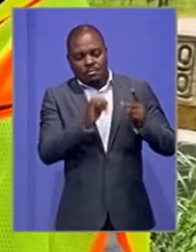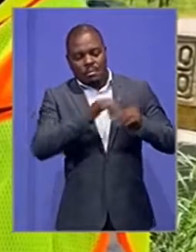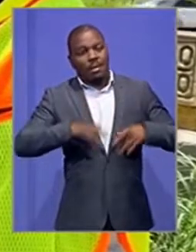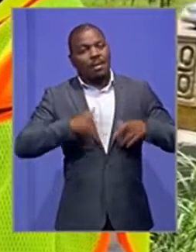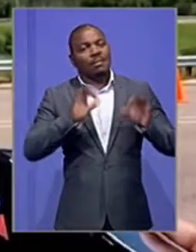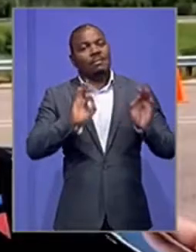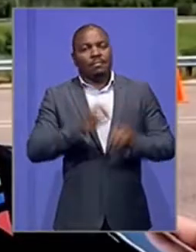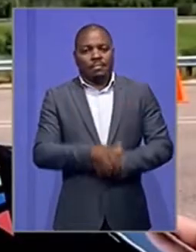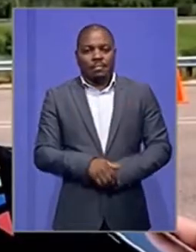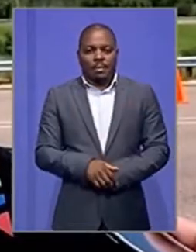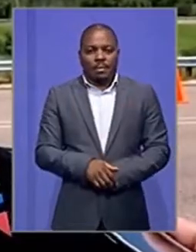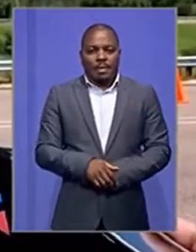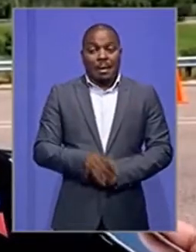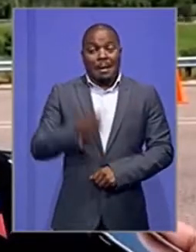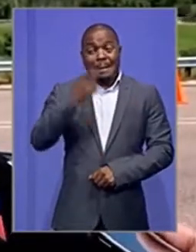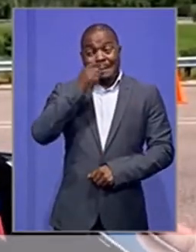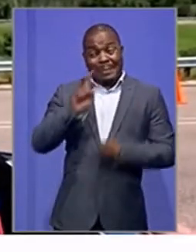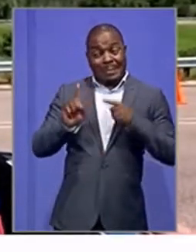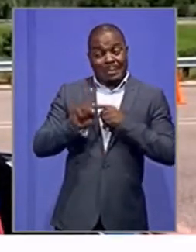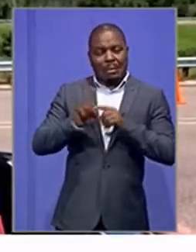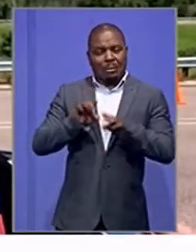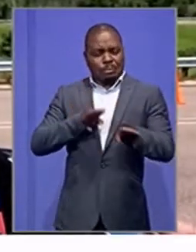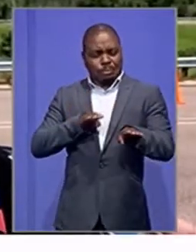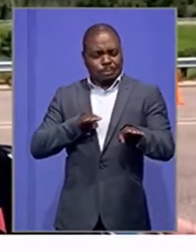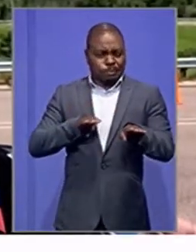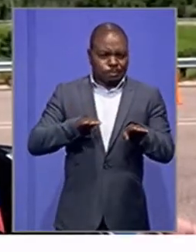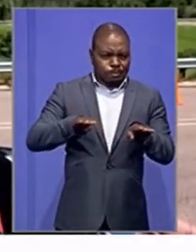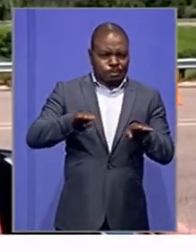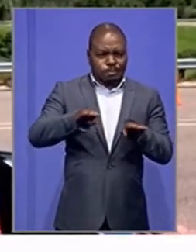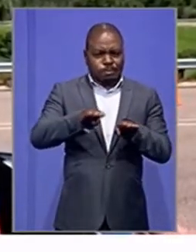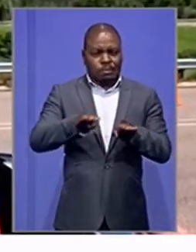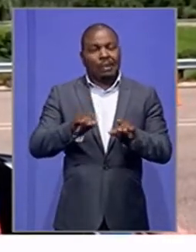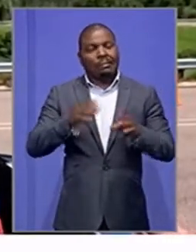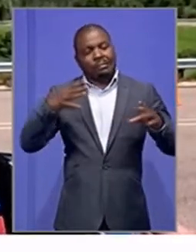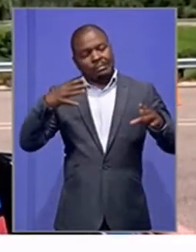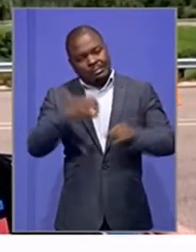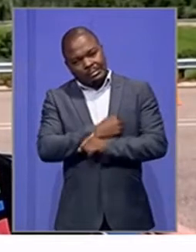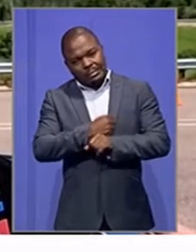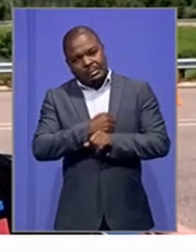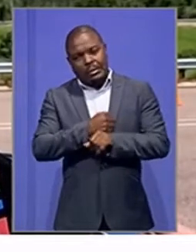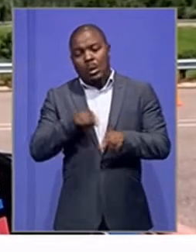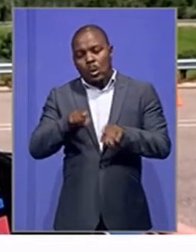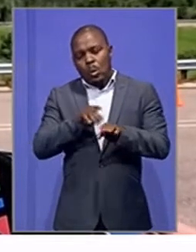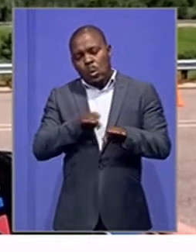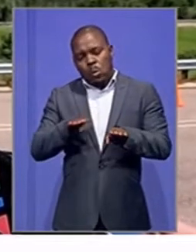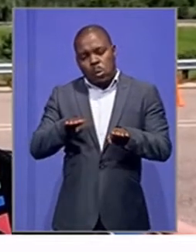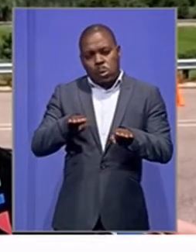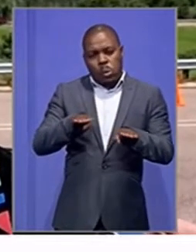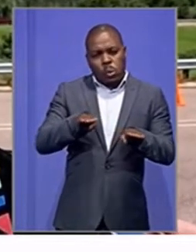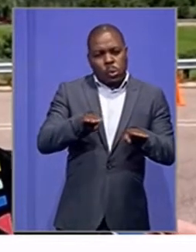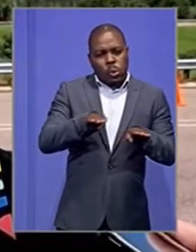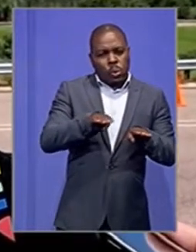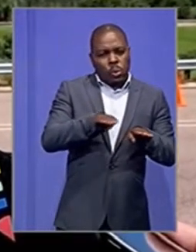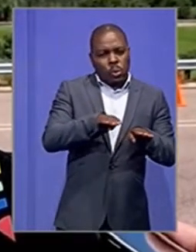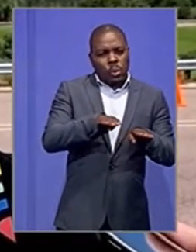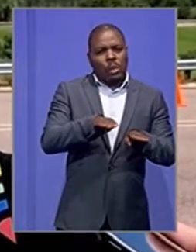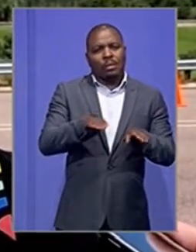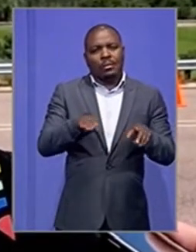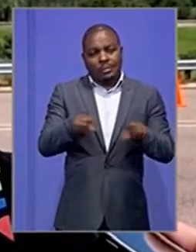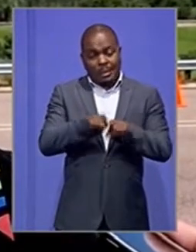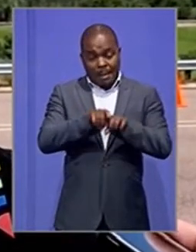gagwe. This man was overtaking. Unfortunately, he rolled to the